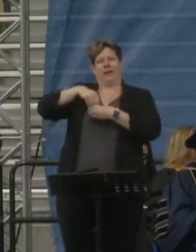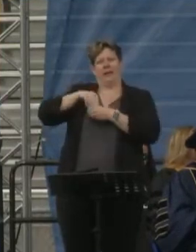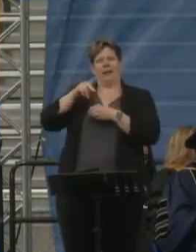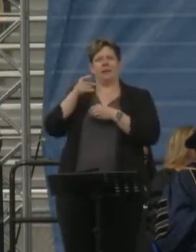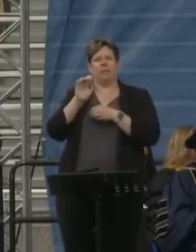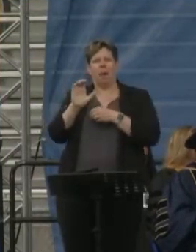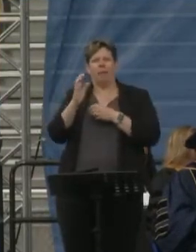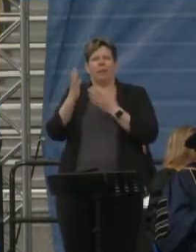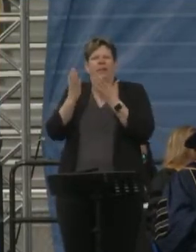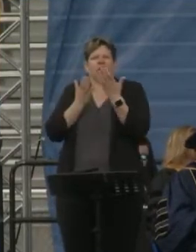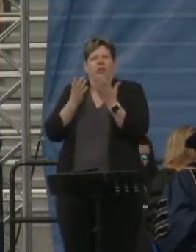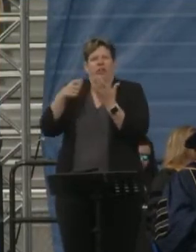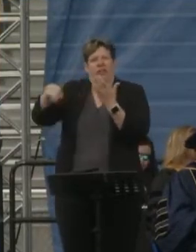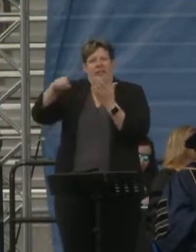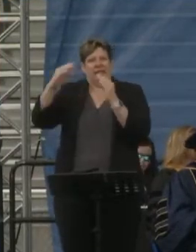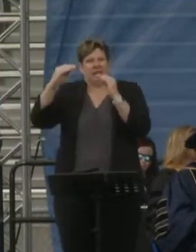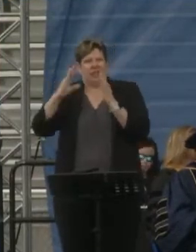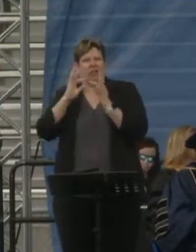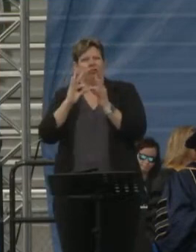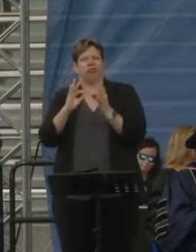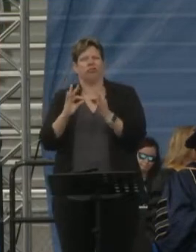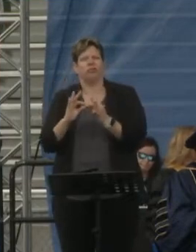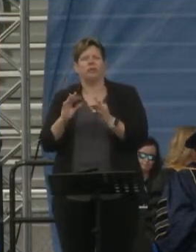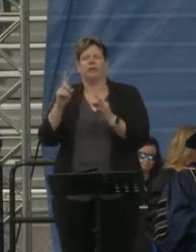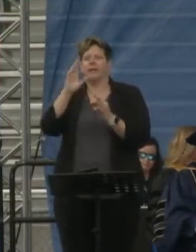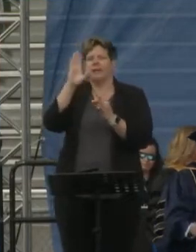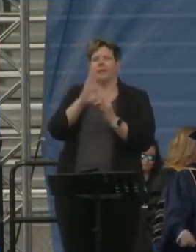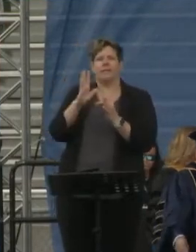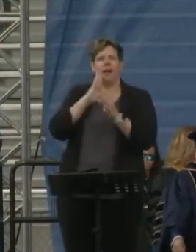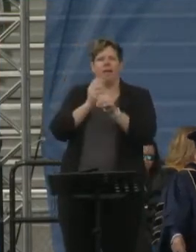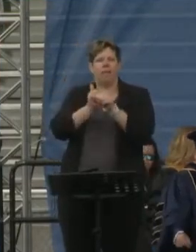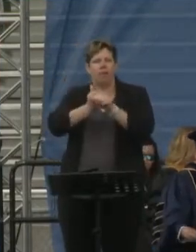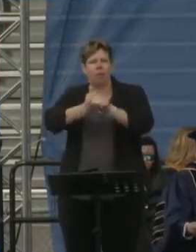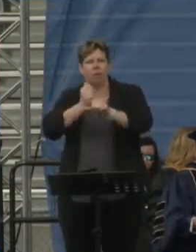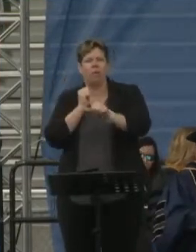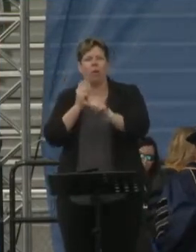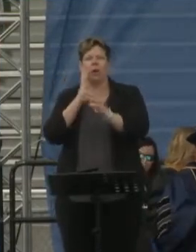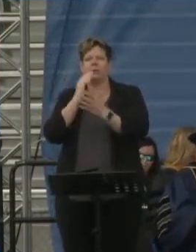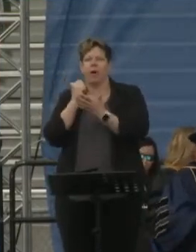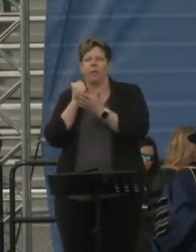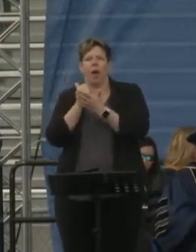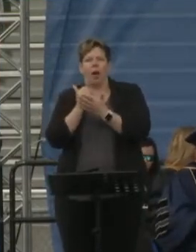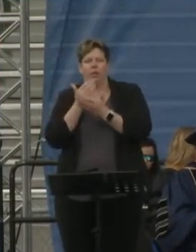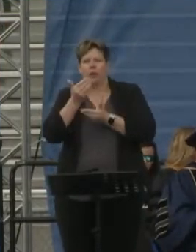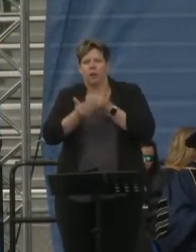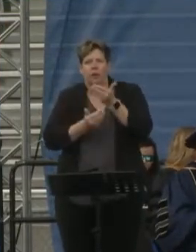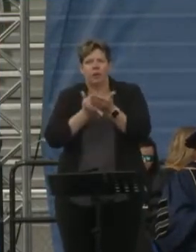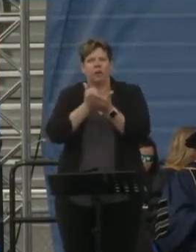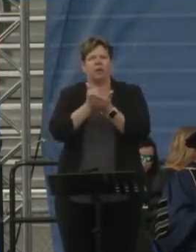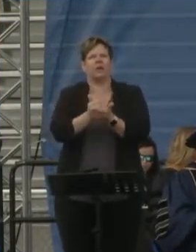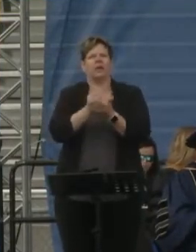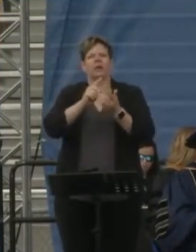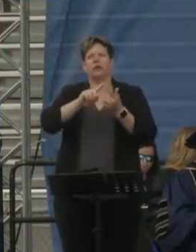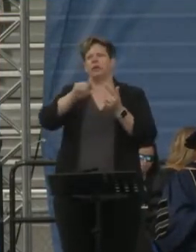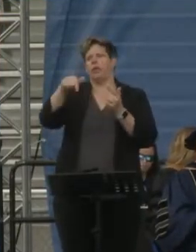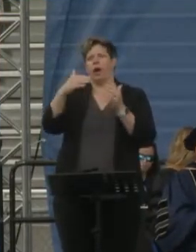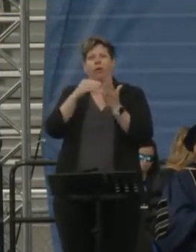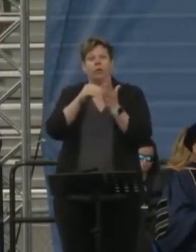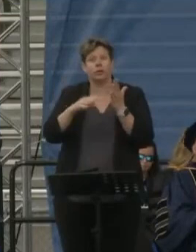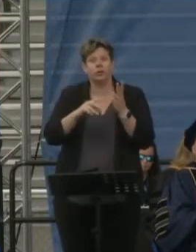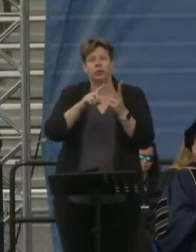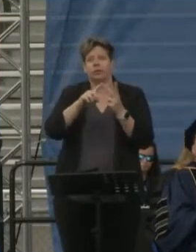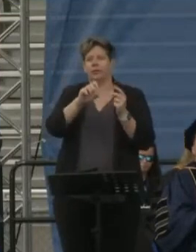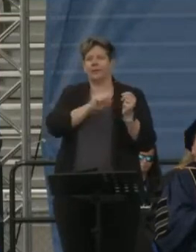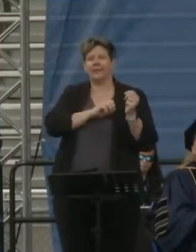Dr. Andrew Giacomazzi. He never shies away from lending a helping hand to fellow students,